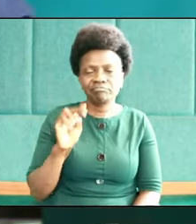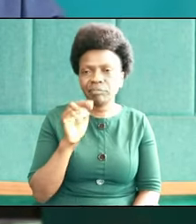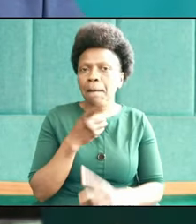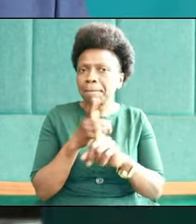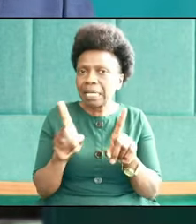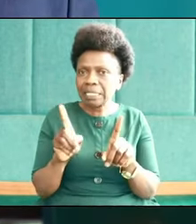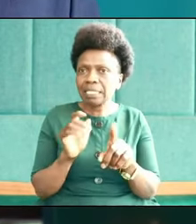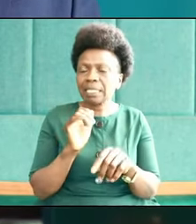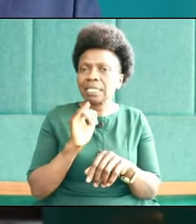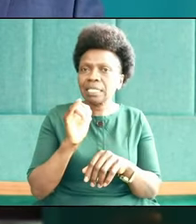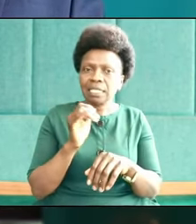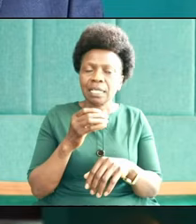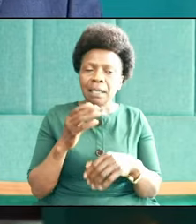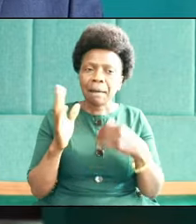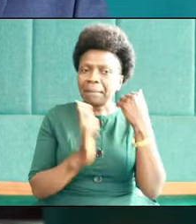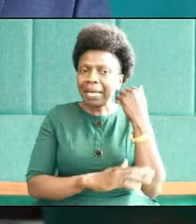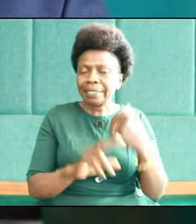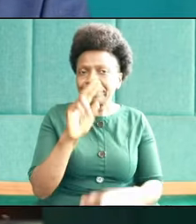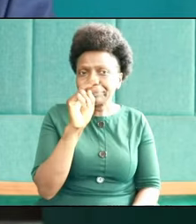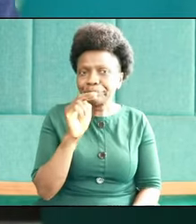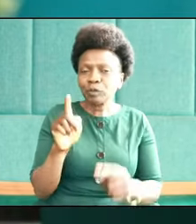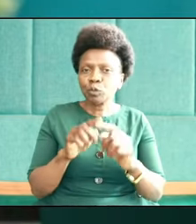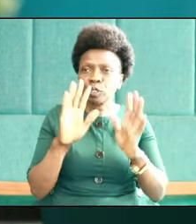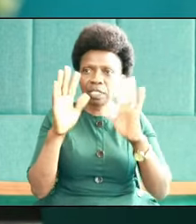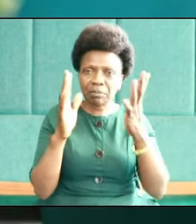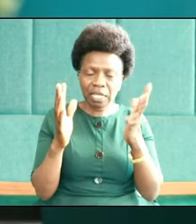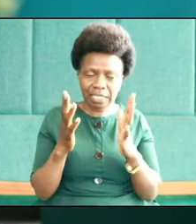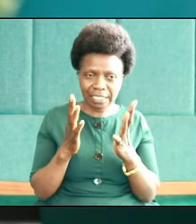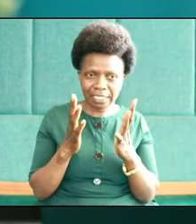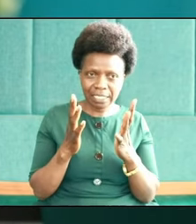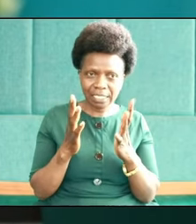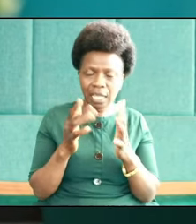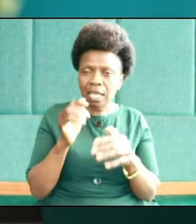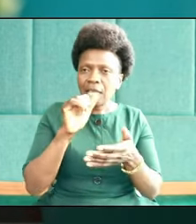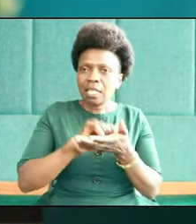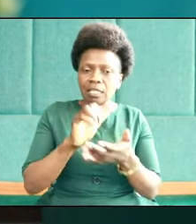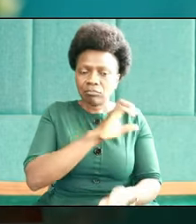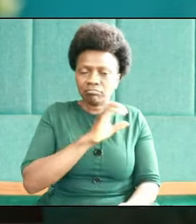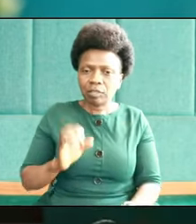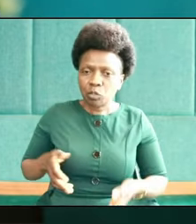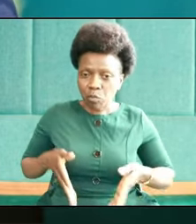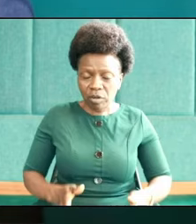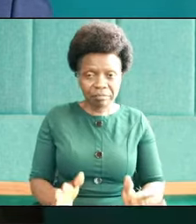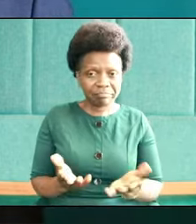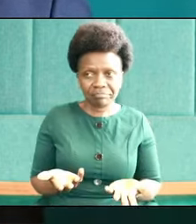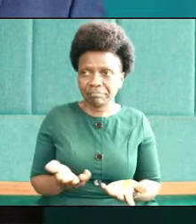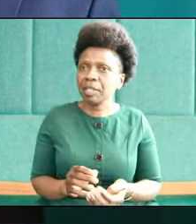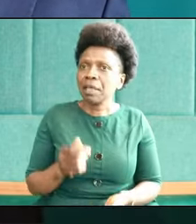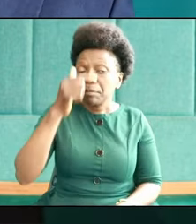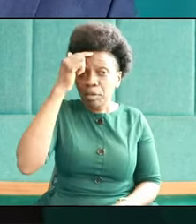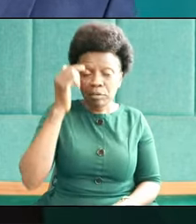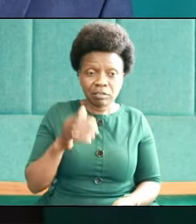but it is not bad to celebrate that Christ was born,